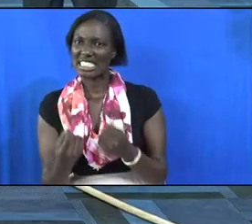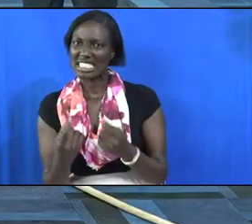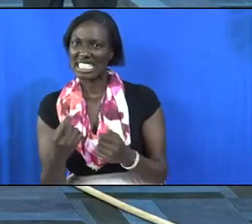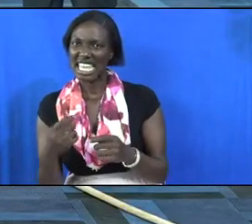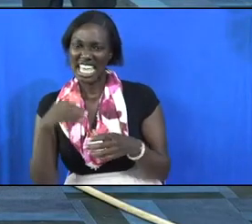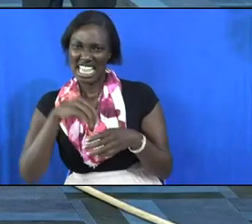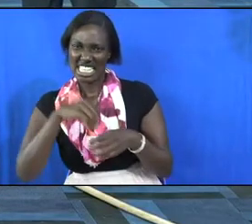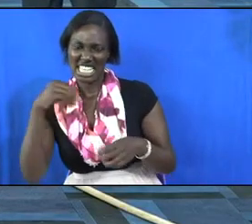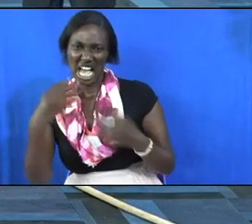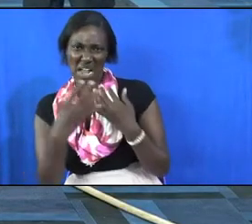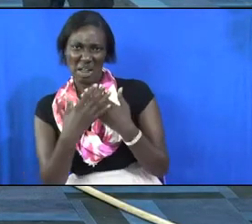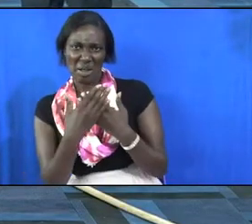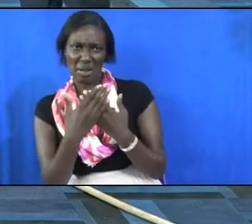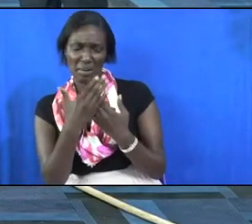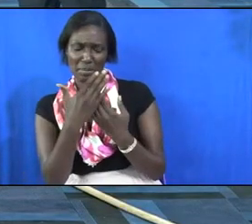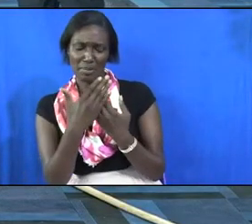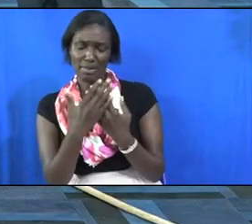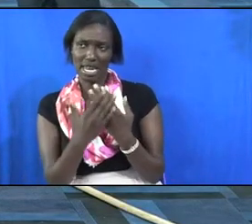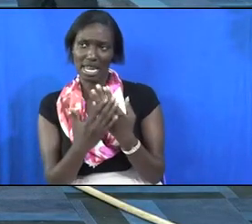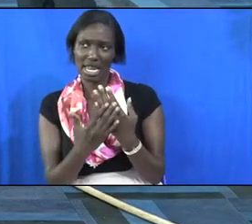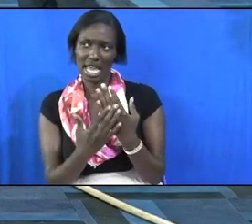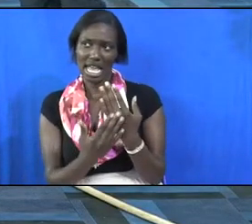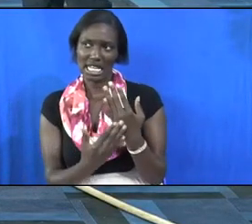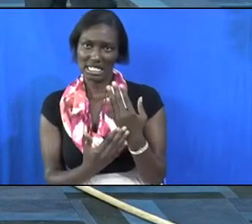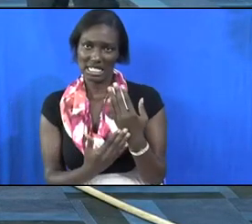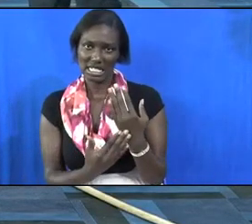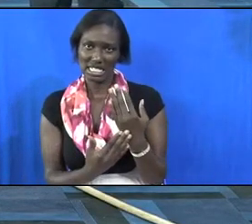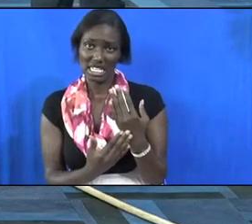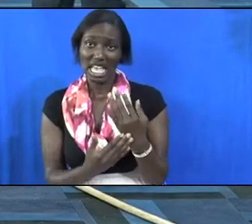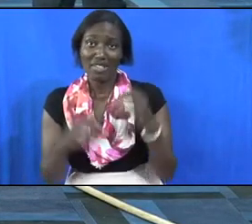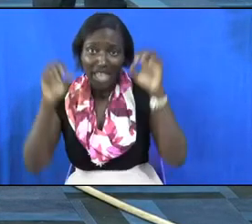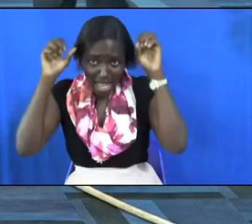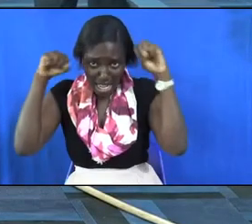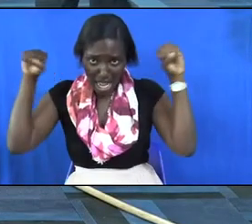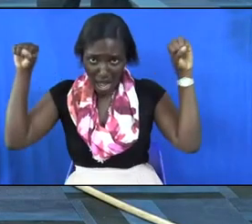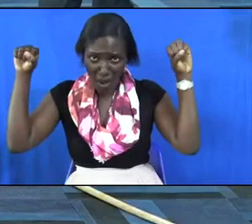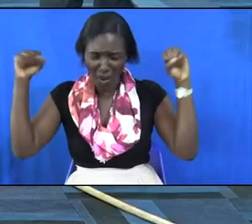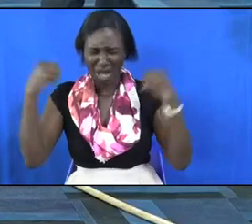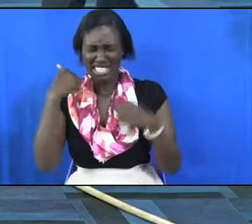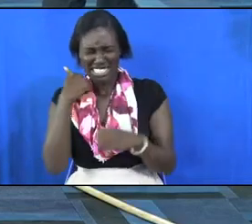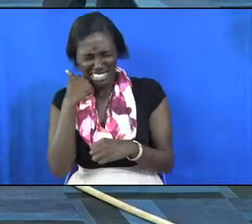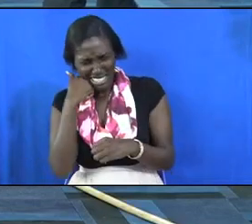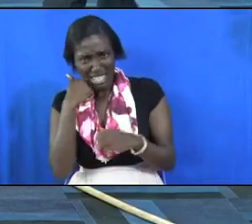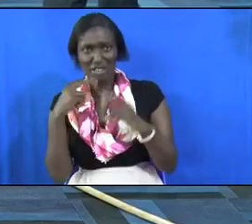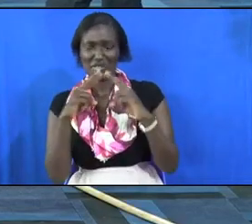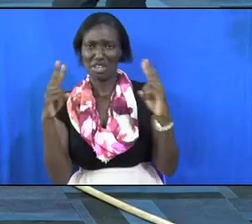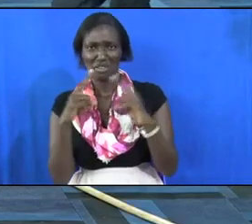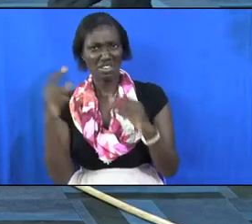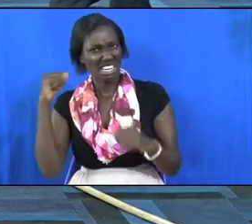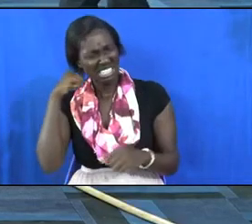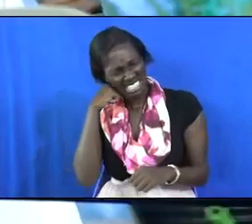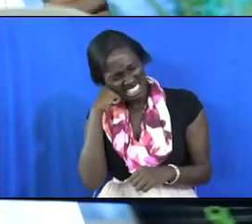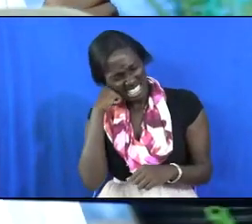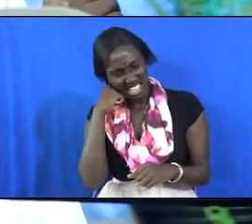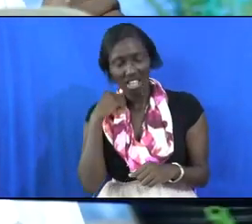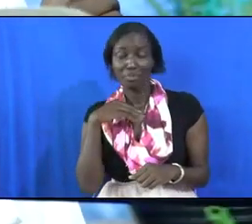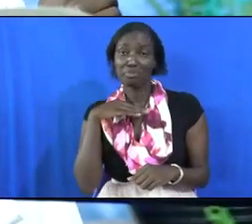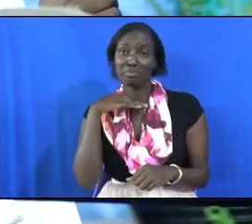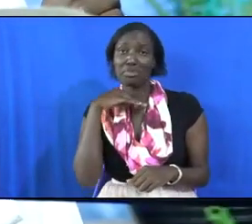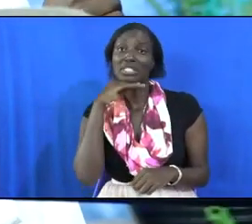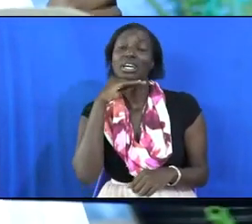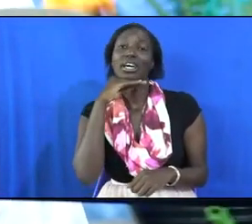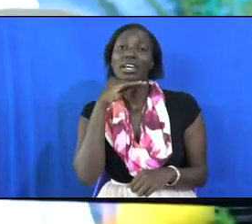blood, the cows can easily become sick, very sick actually, and even die. Did they go